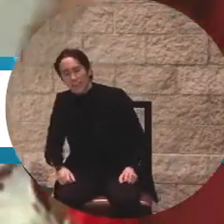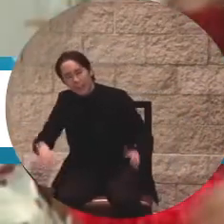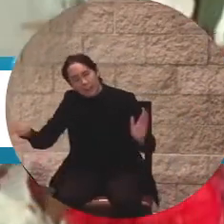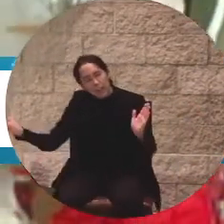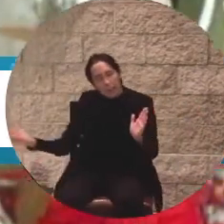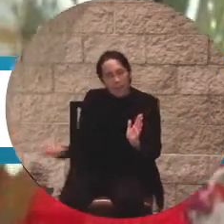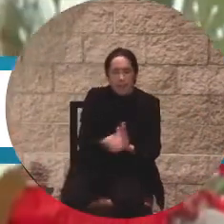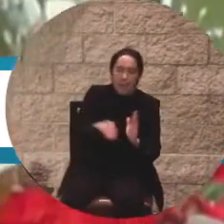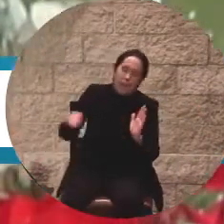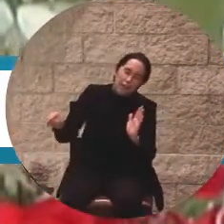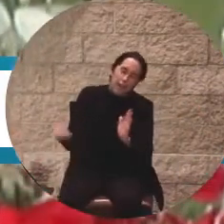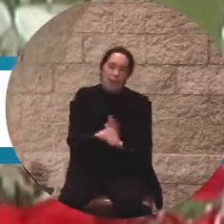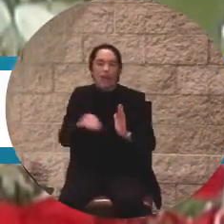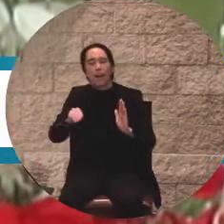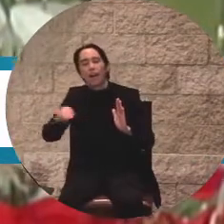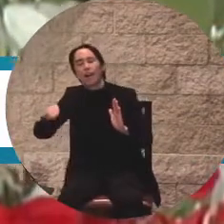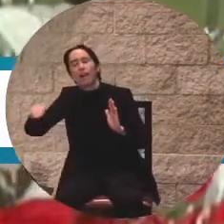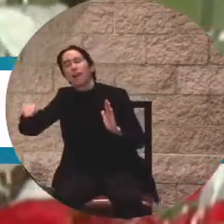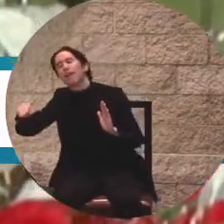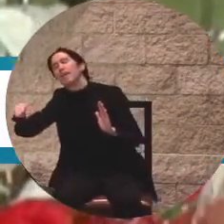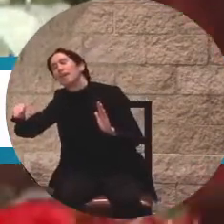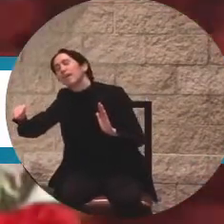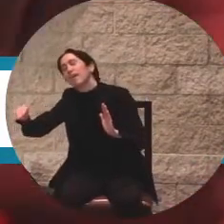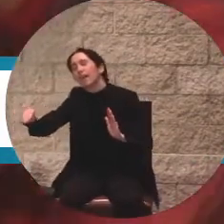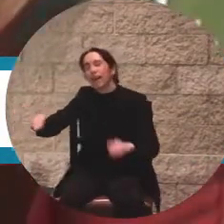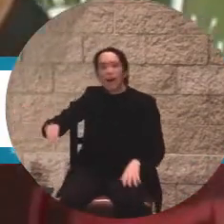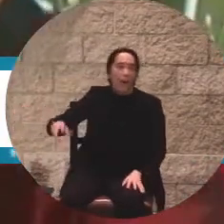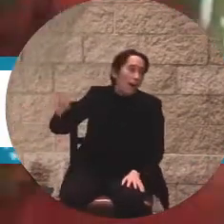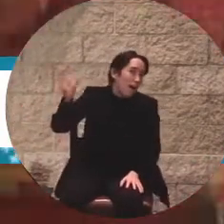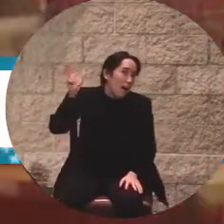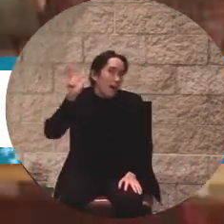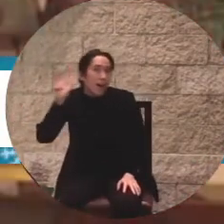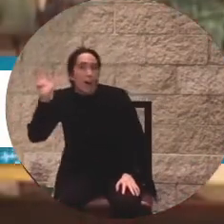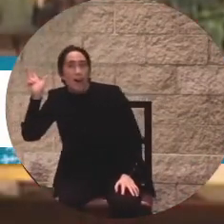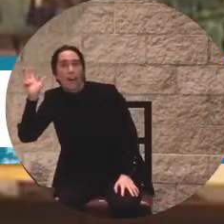along. Hear them ring.